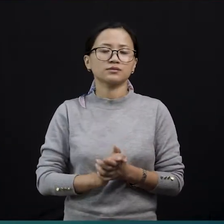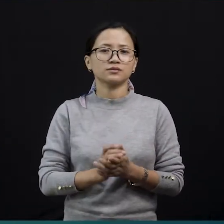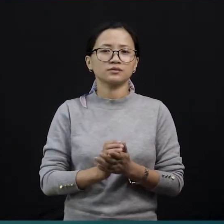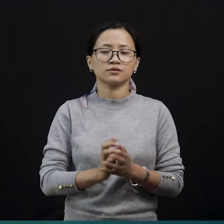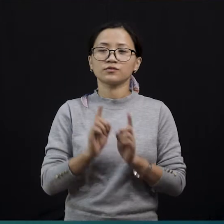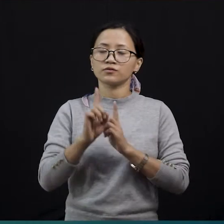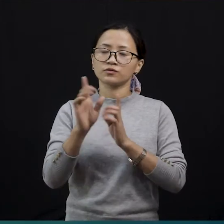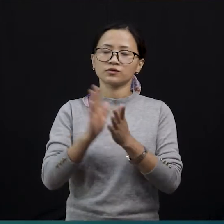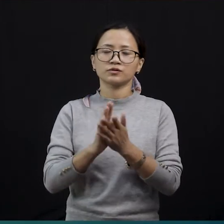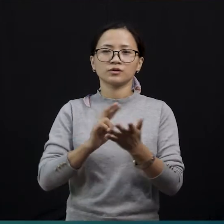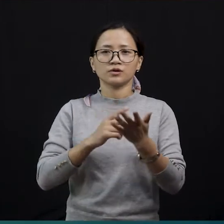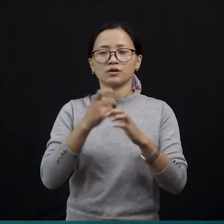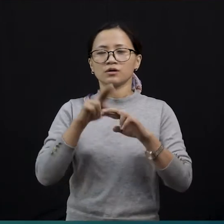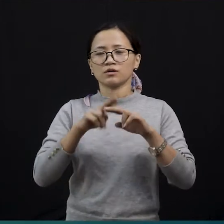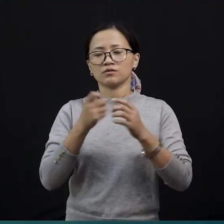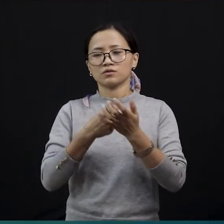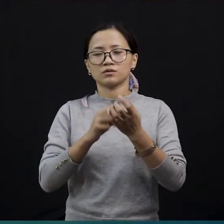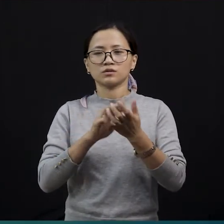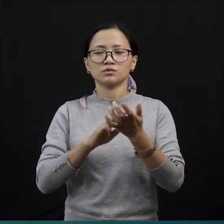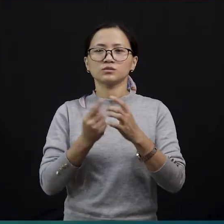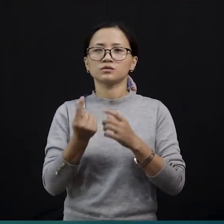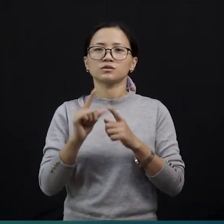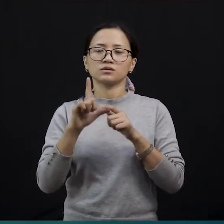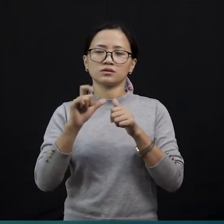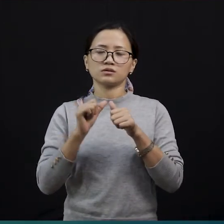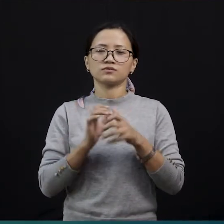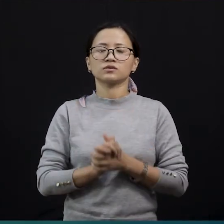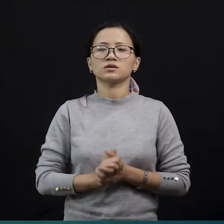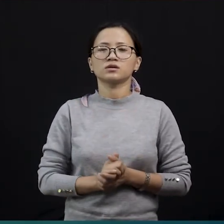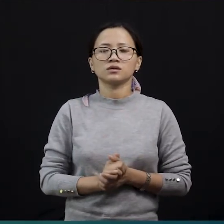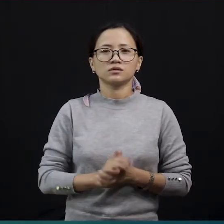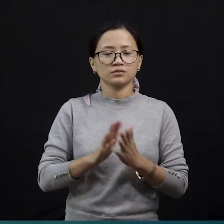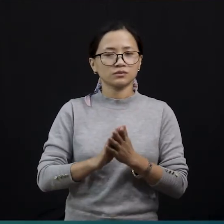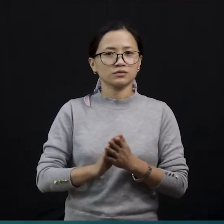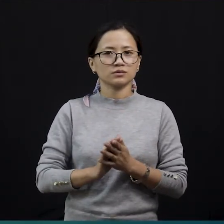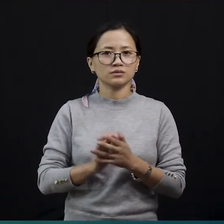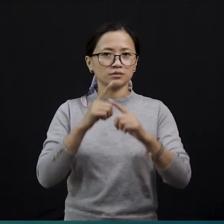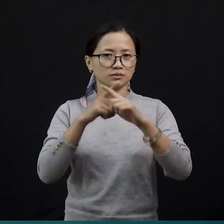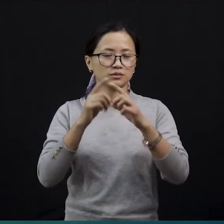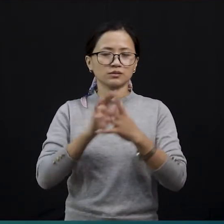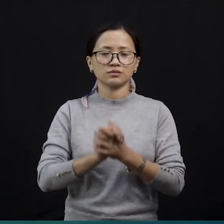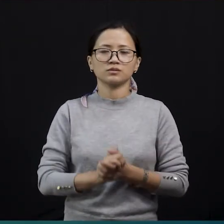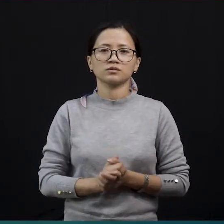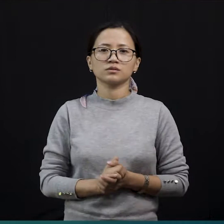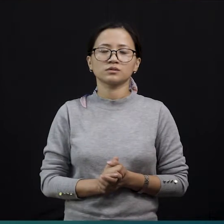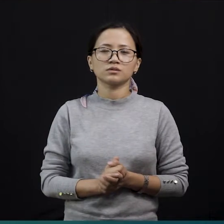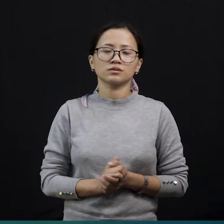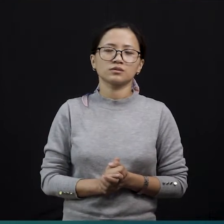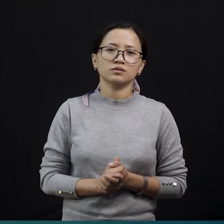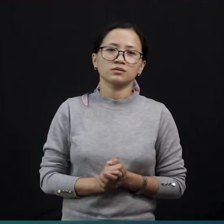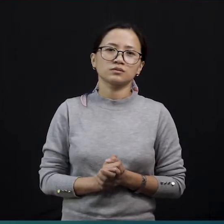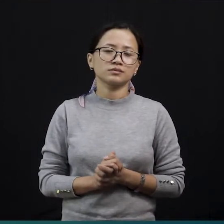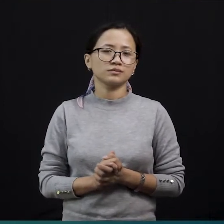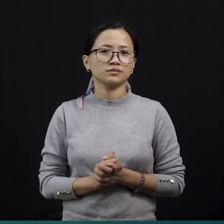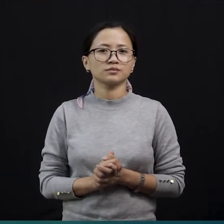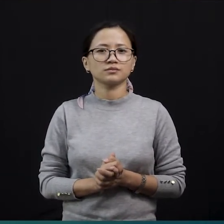will follow the formula and just multiply it. And for this, you have to be very, very much expert